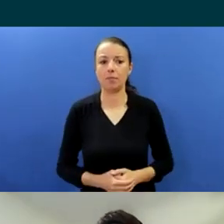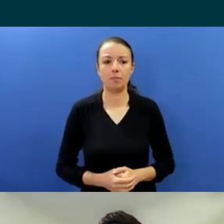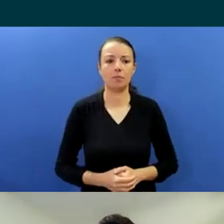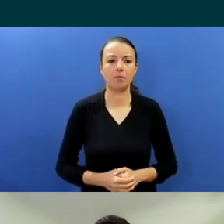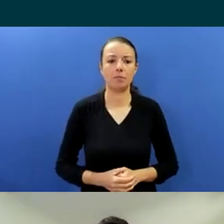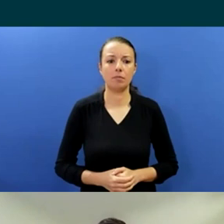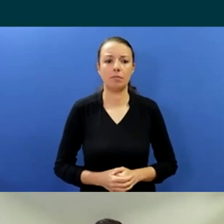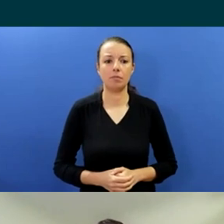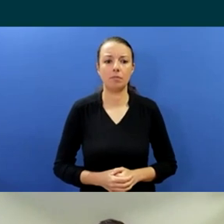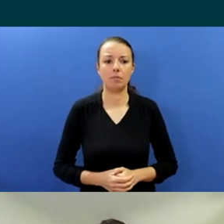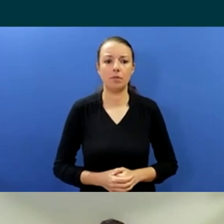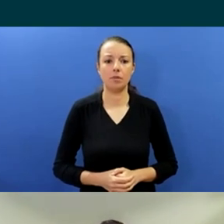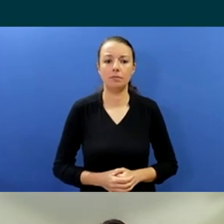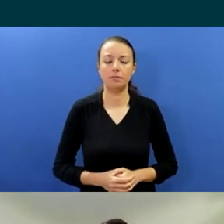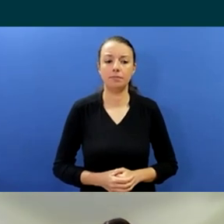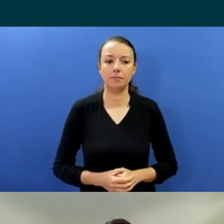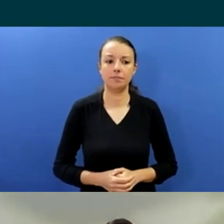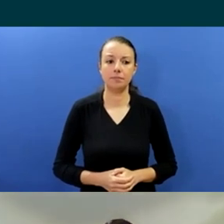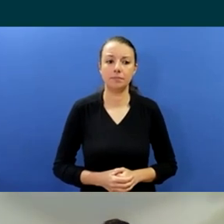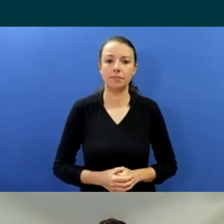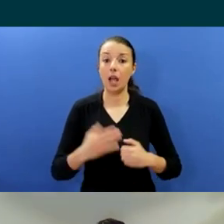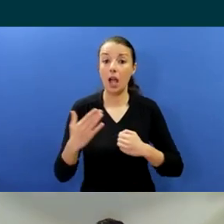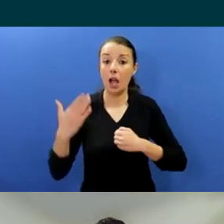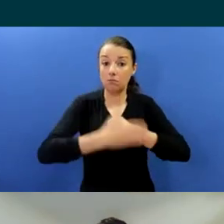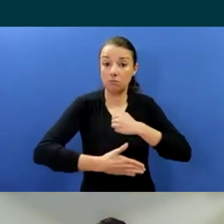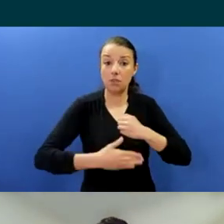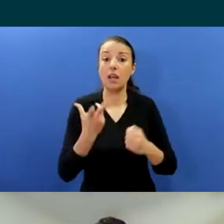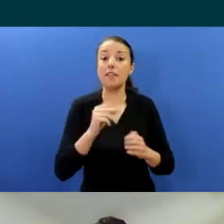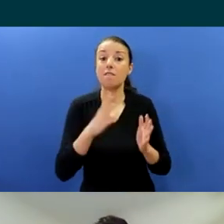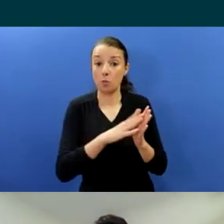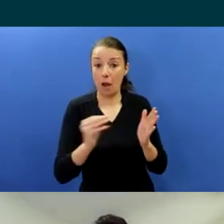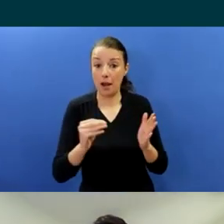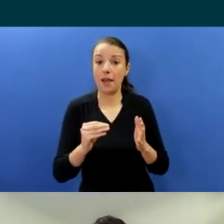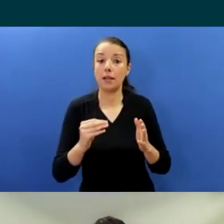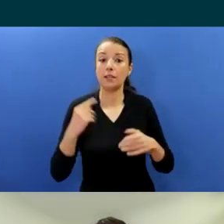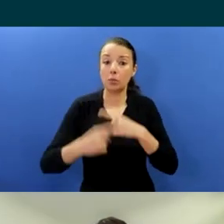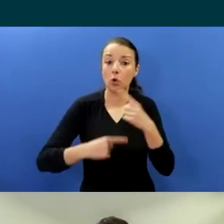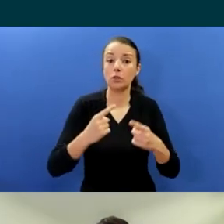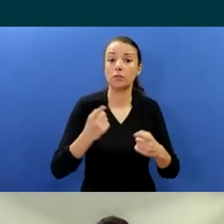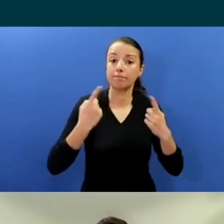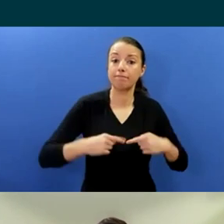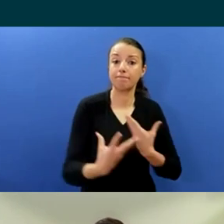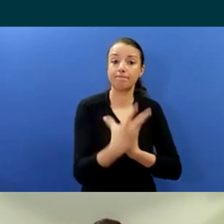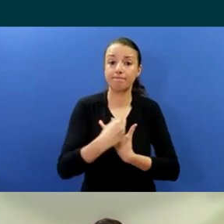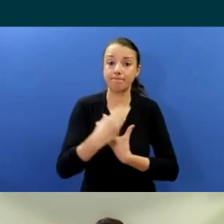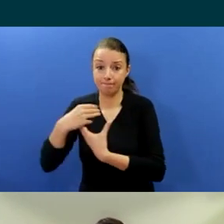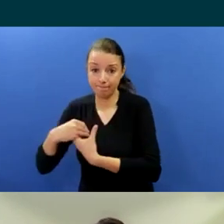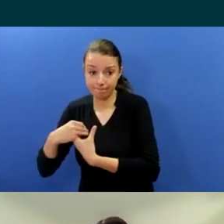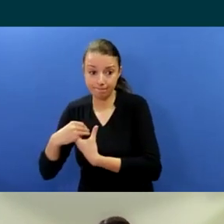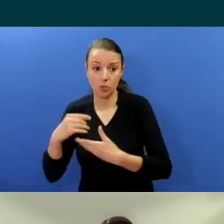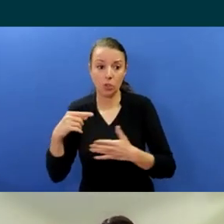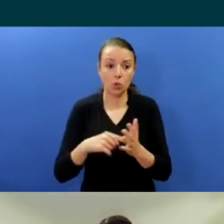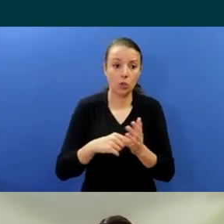processes enable the influence of groups excluded from the classic democratic processes, such as children,